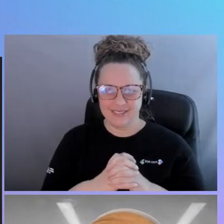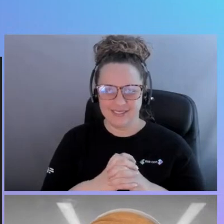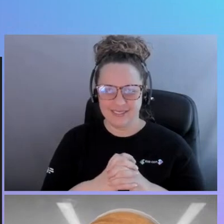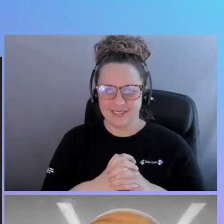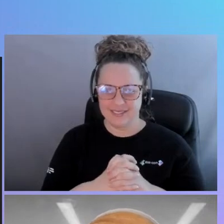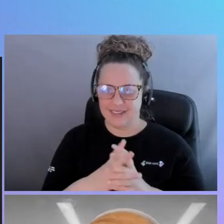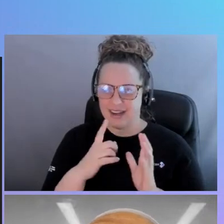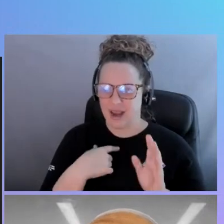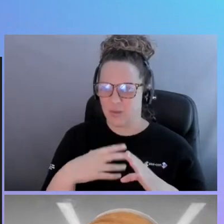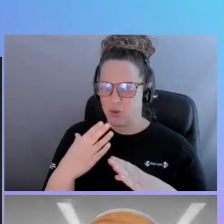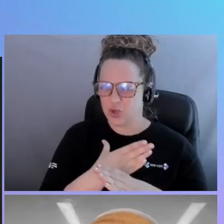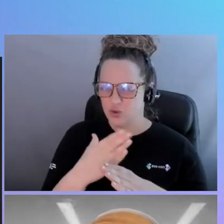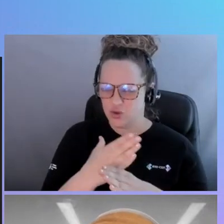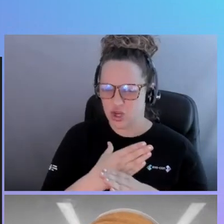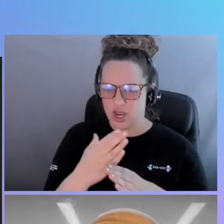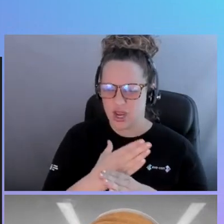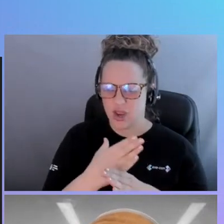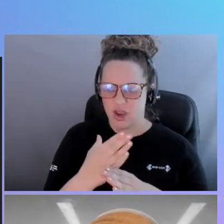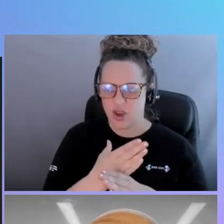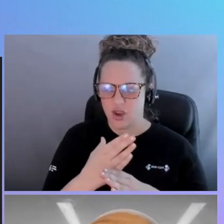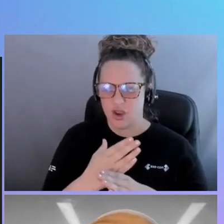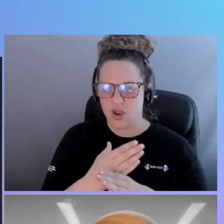I'm going to share.